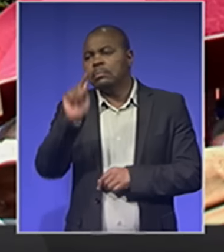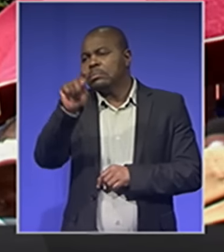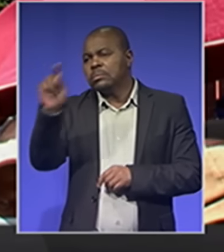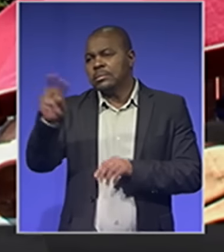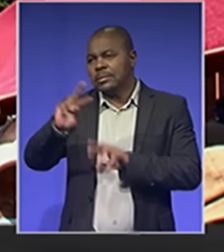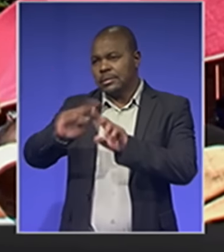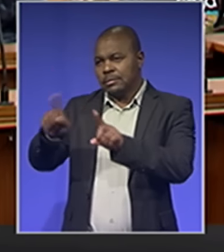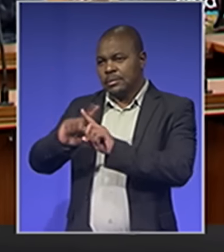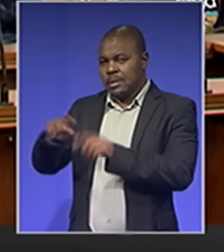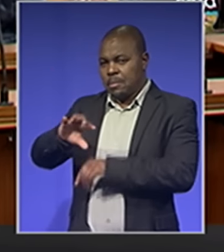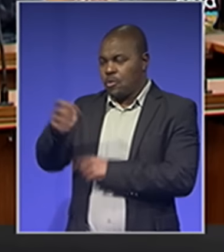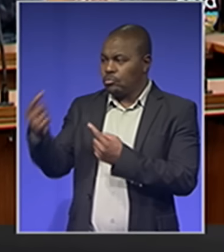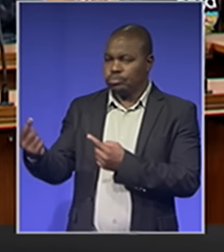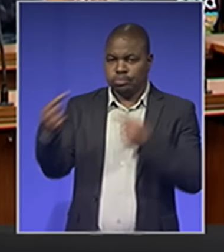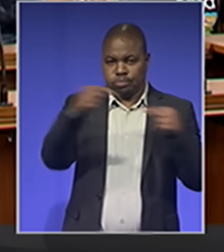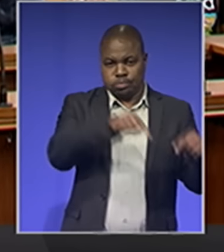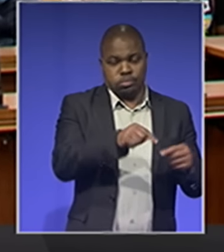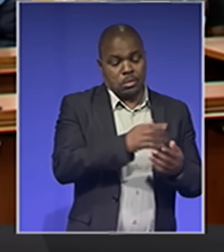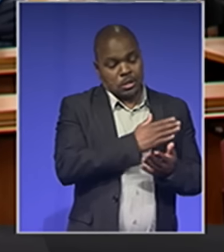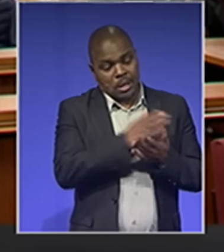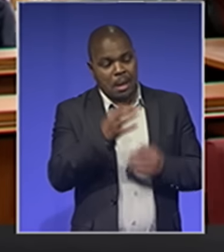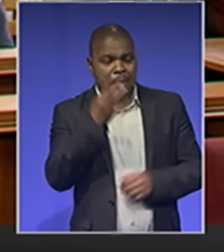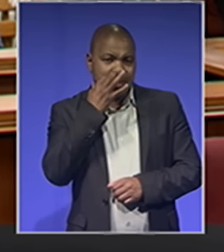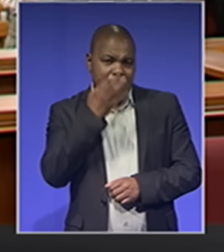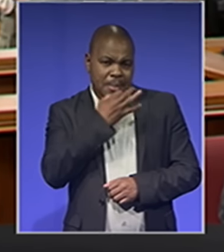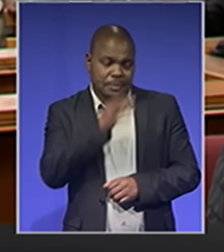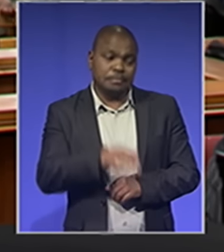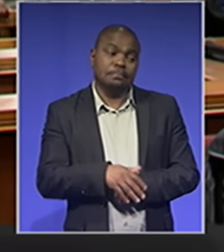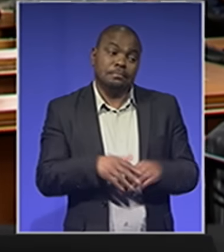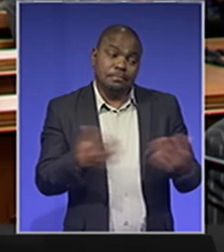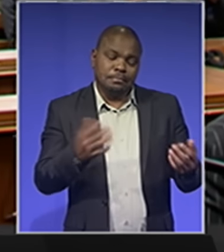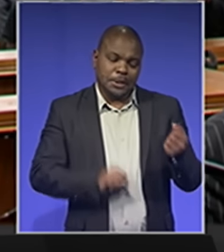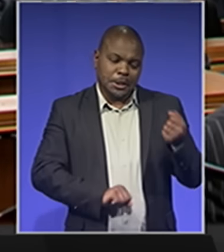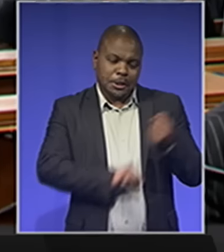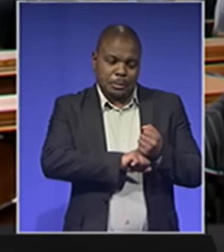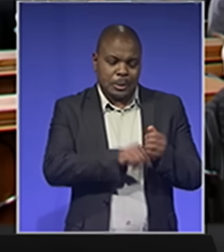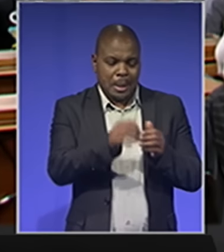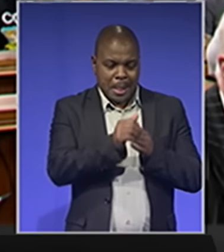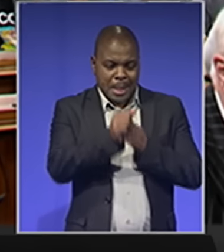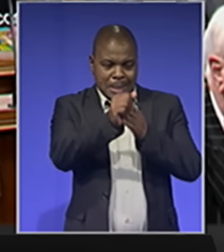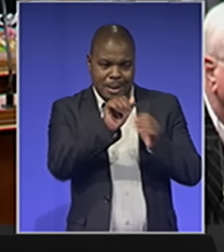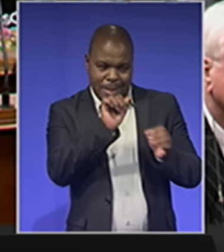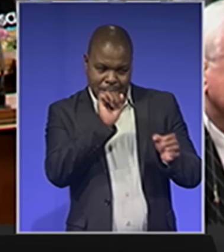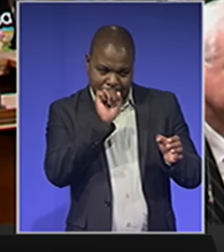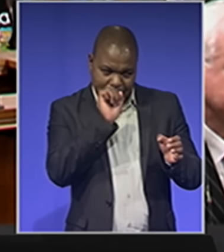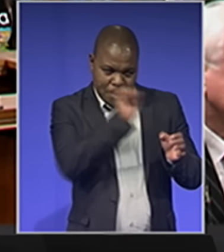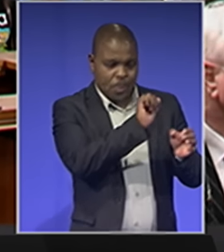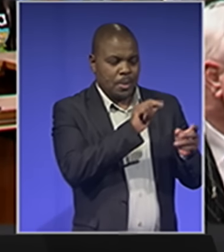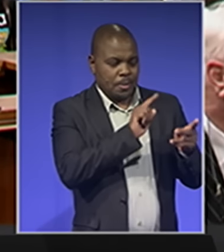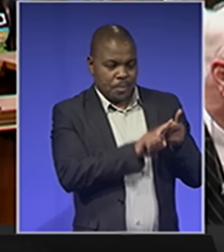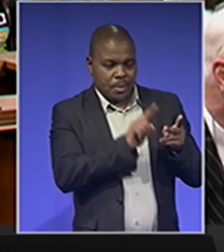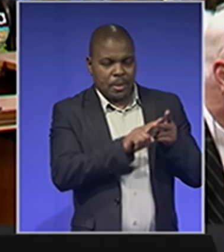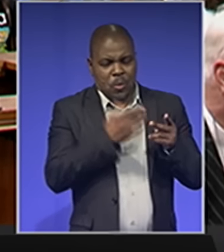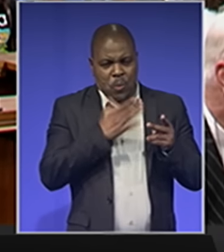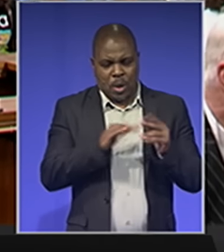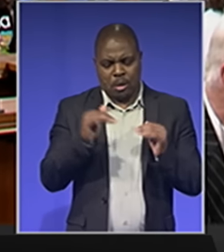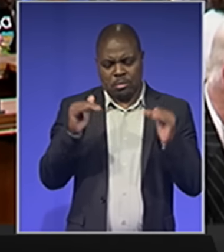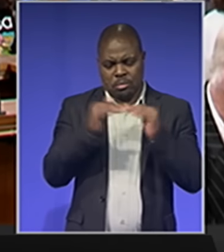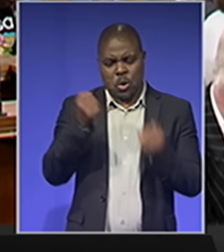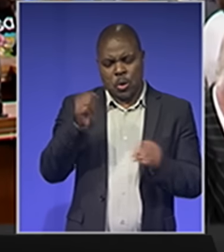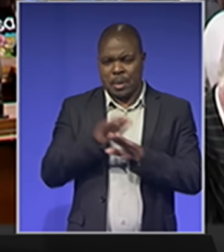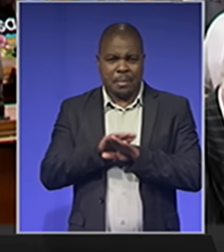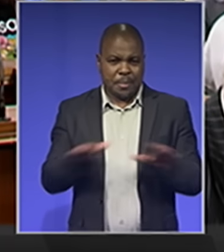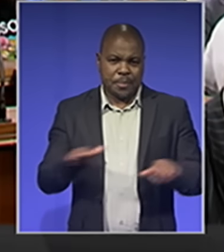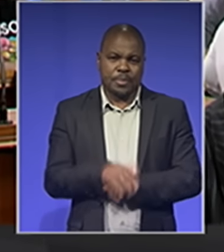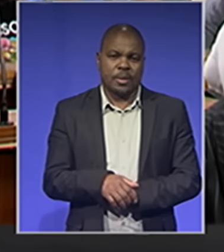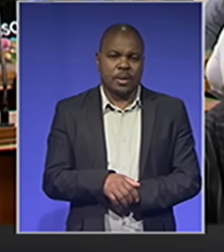tse di farologaneng mme ba re ba tlile go ema nokeng moeteledipele wa bone le go ikuela gore bosiamisi bo